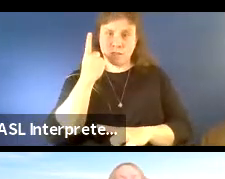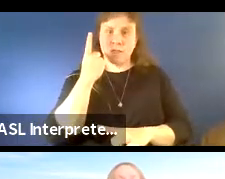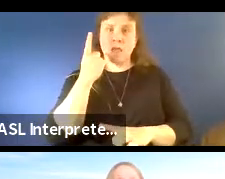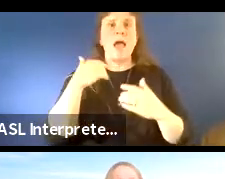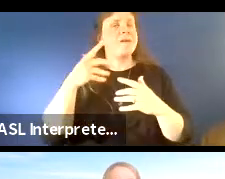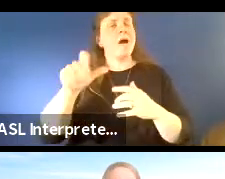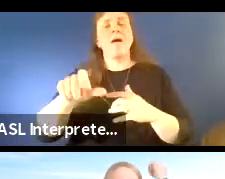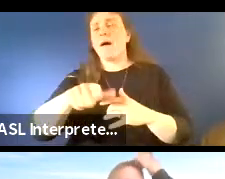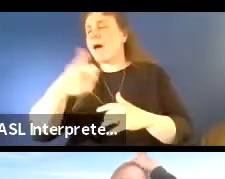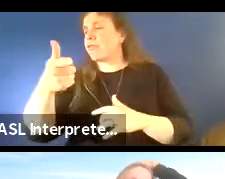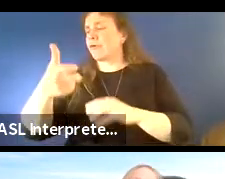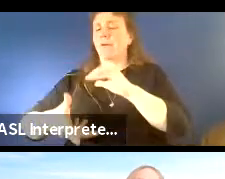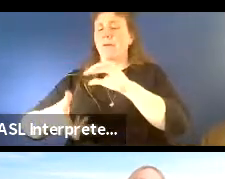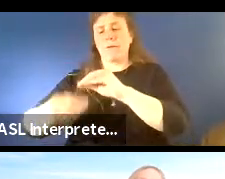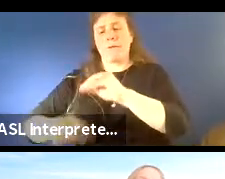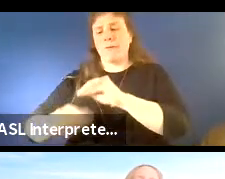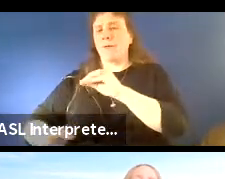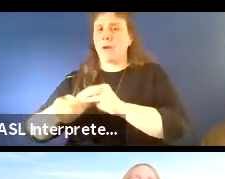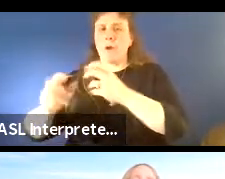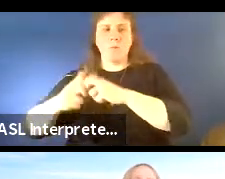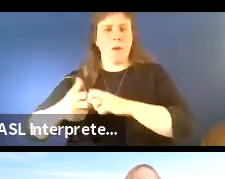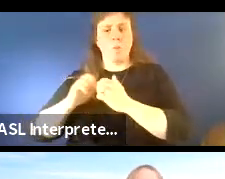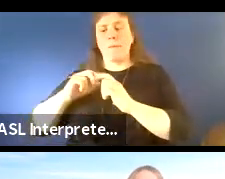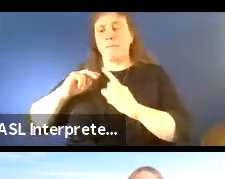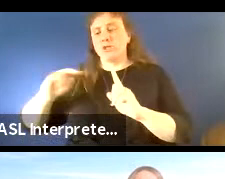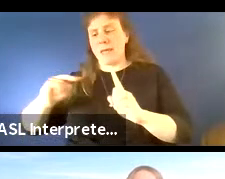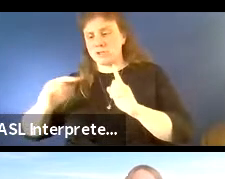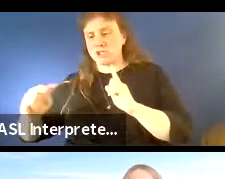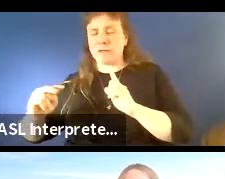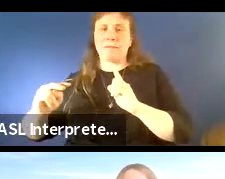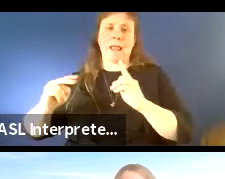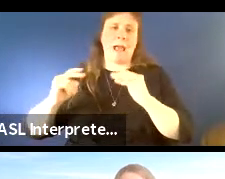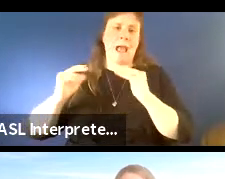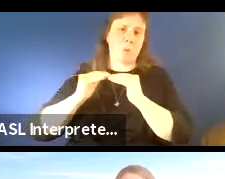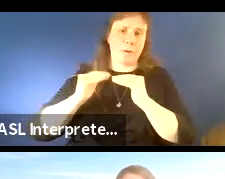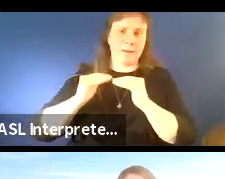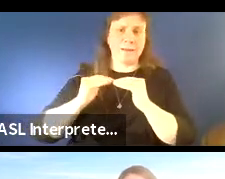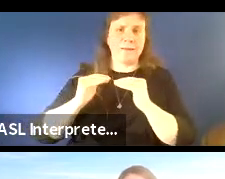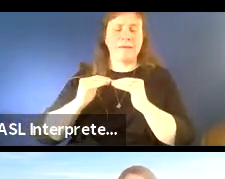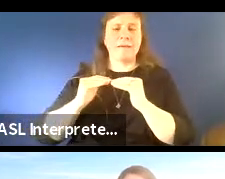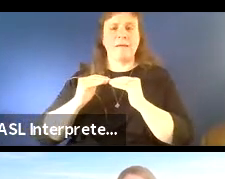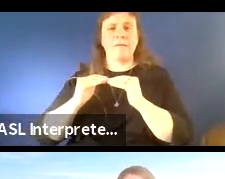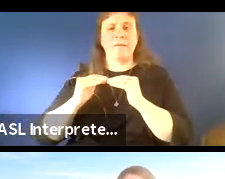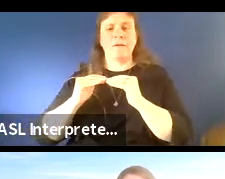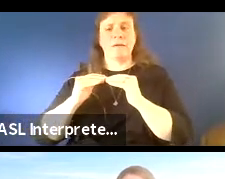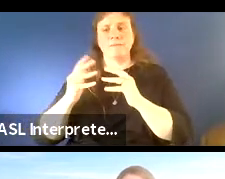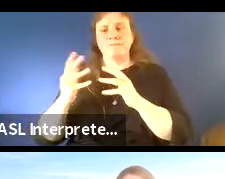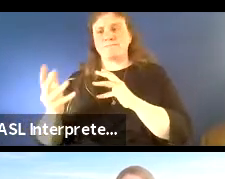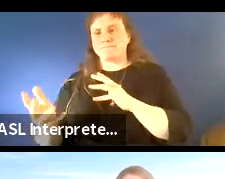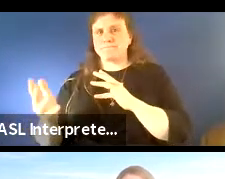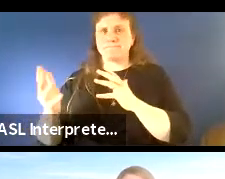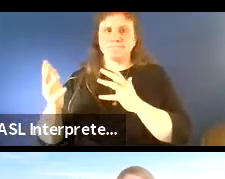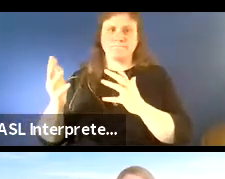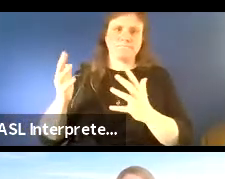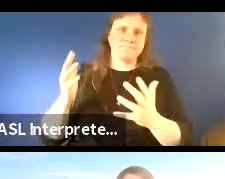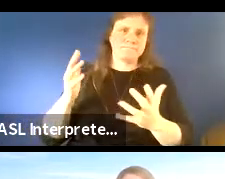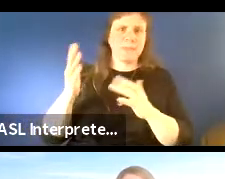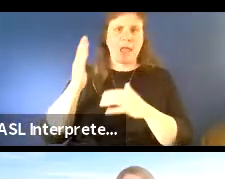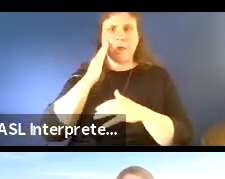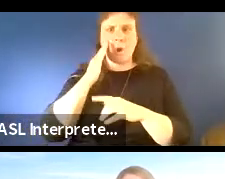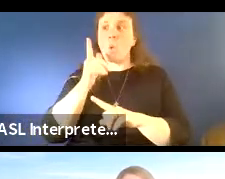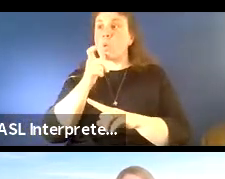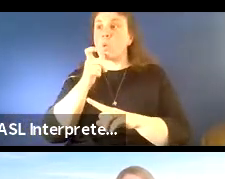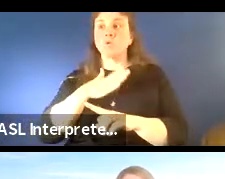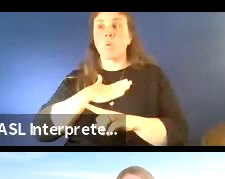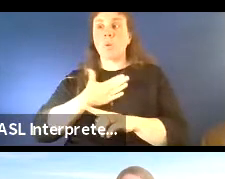additional issues of perception, equity, how, Yes. Who's willing